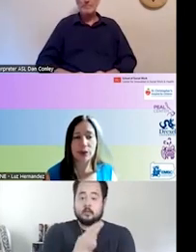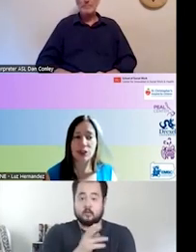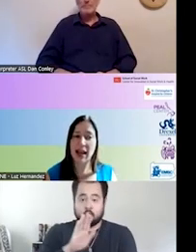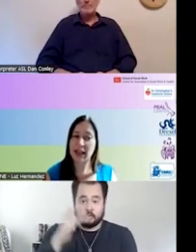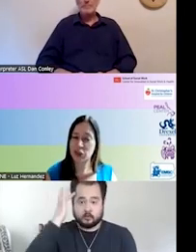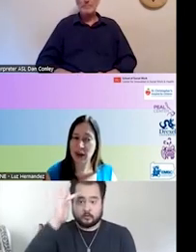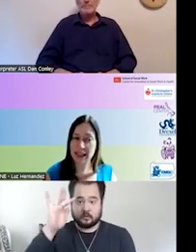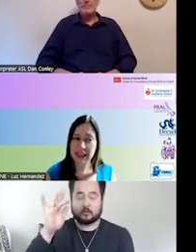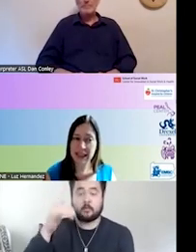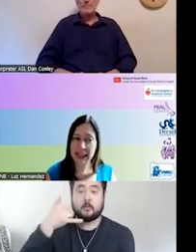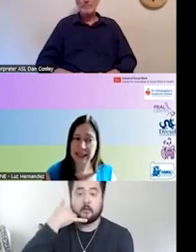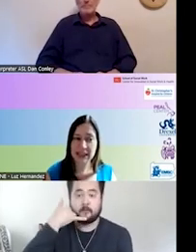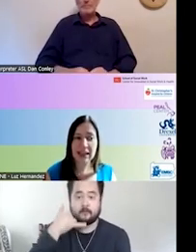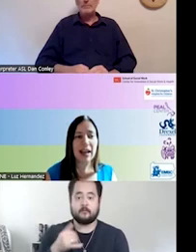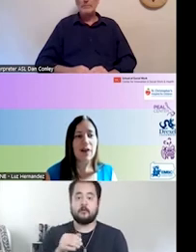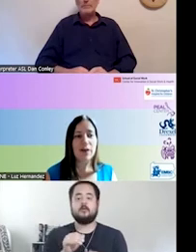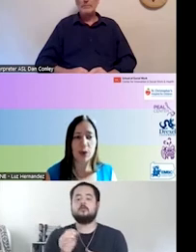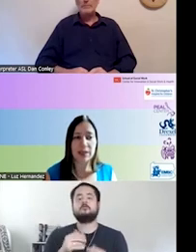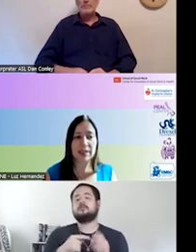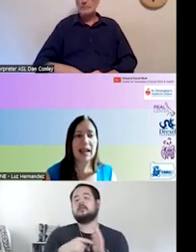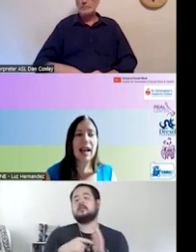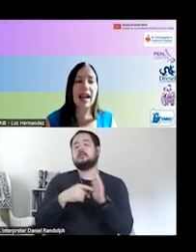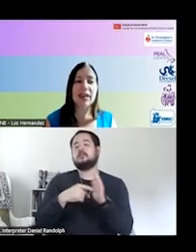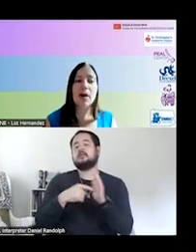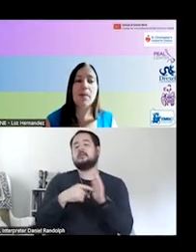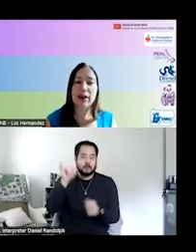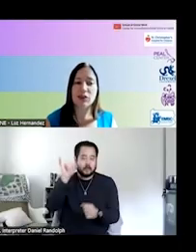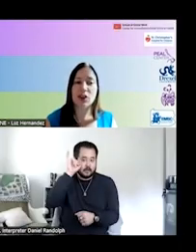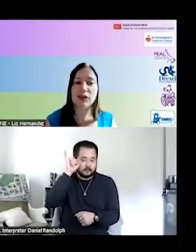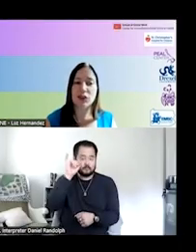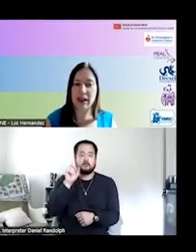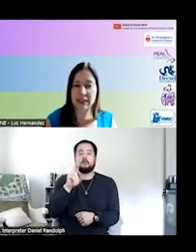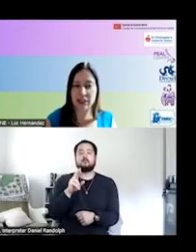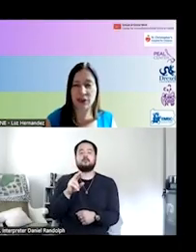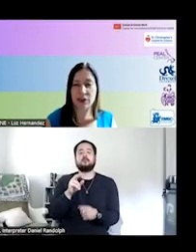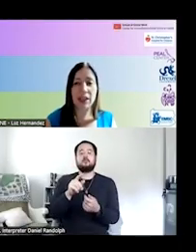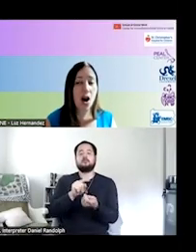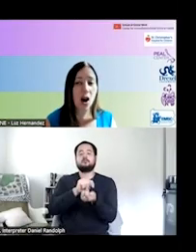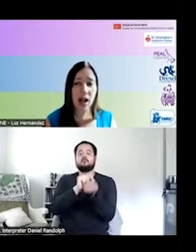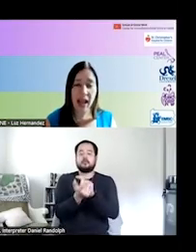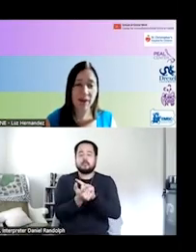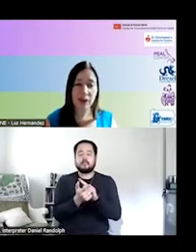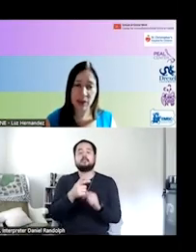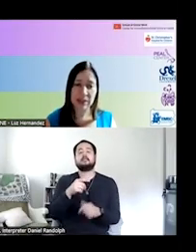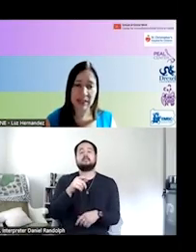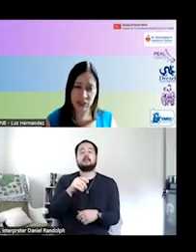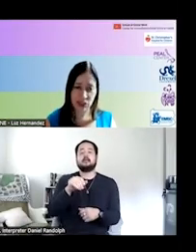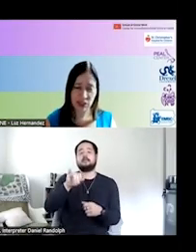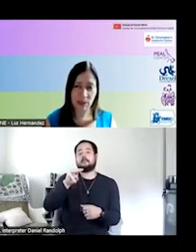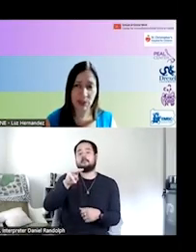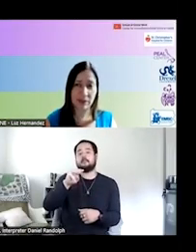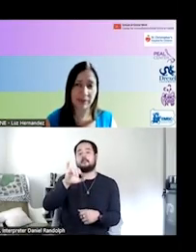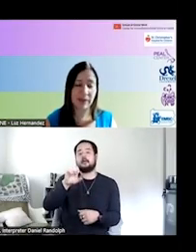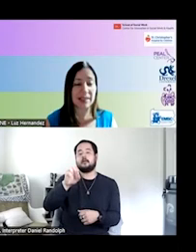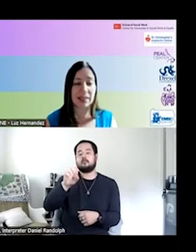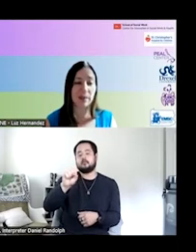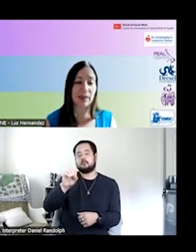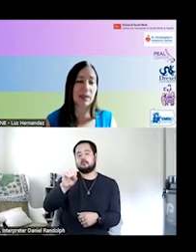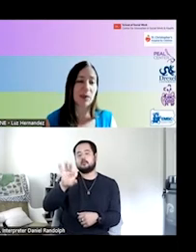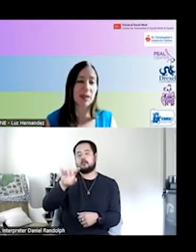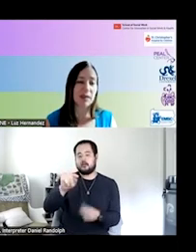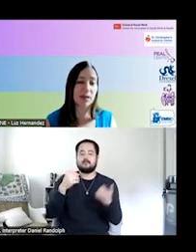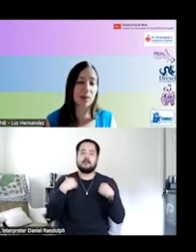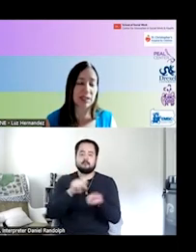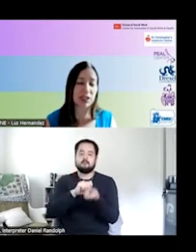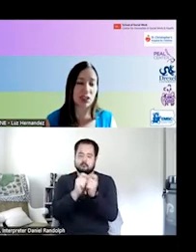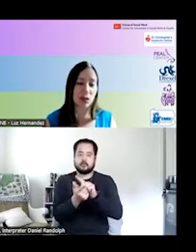Google. There's iTranslate, Voice, and Microsoft Translator. They all have their limitations, but it's something